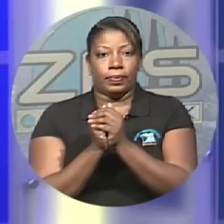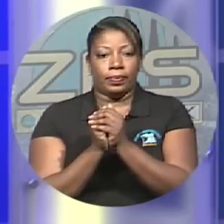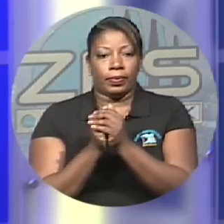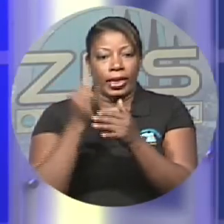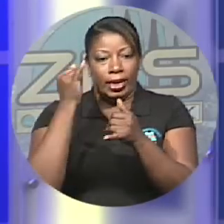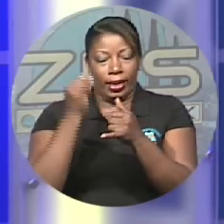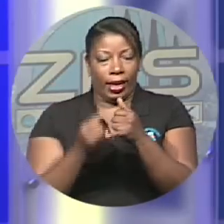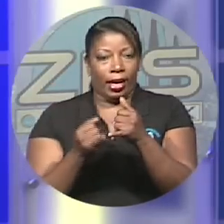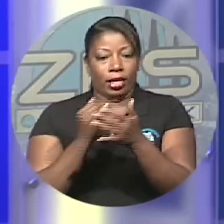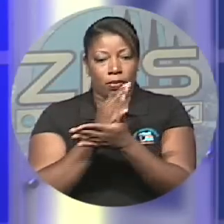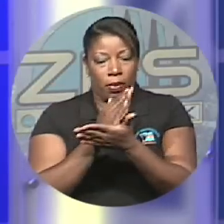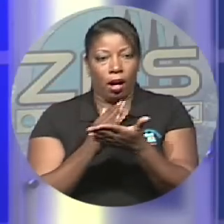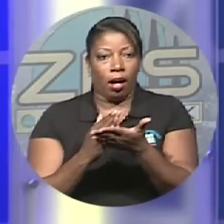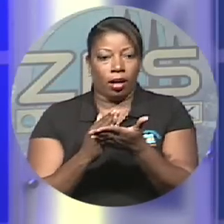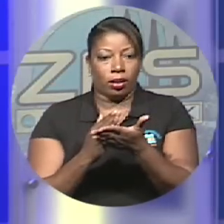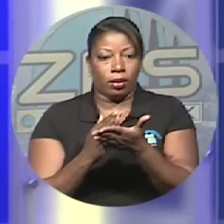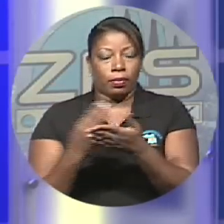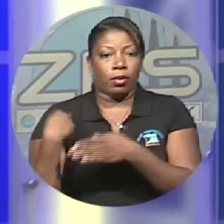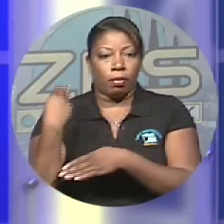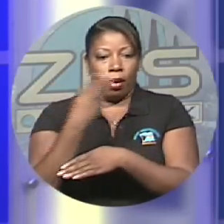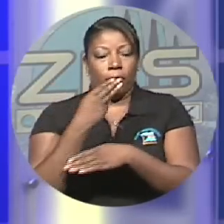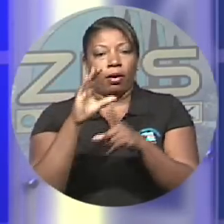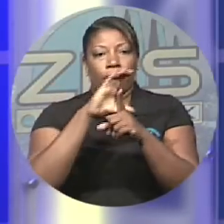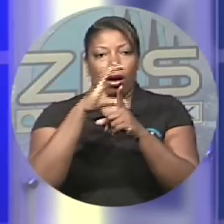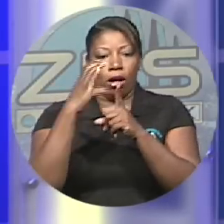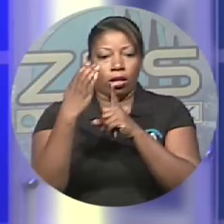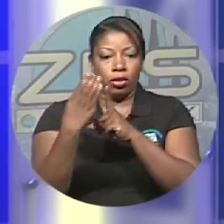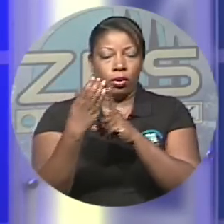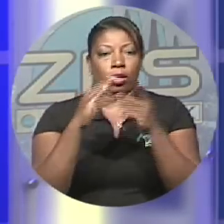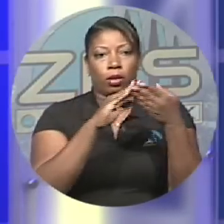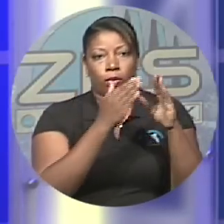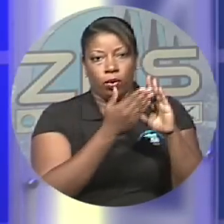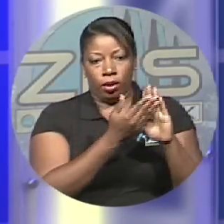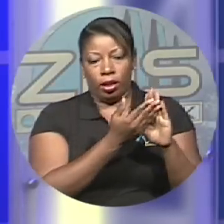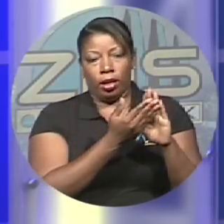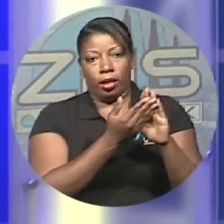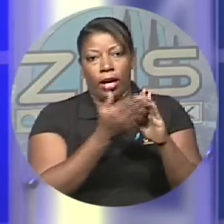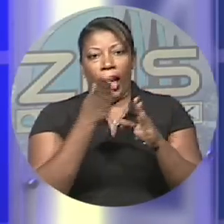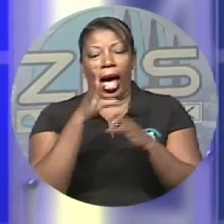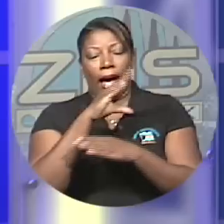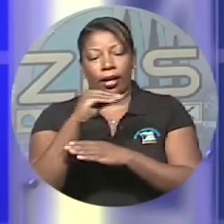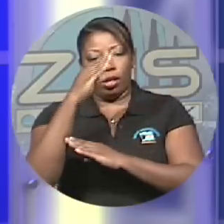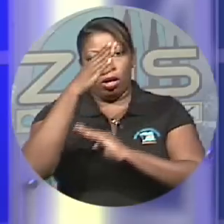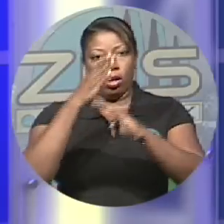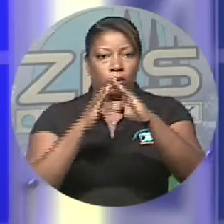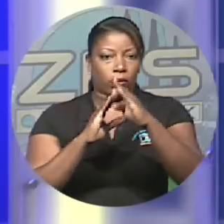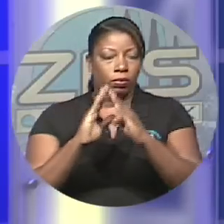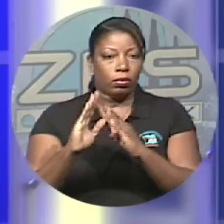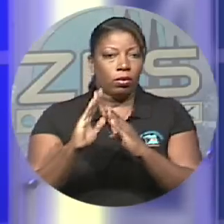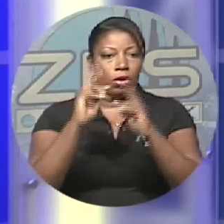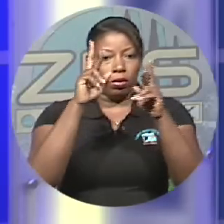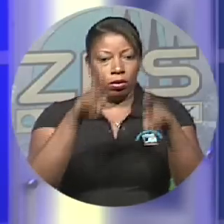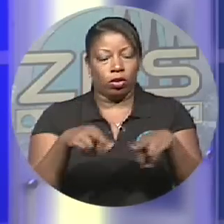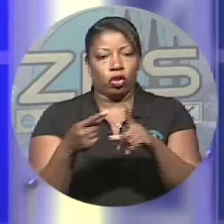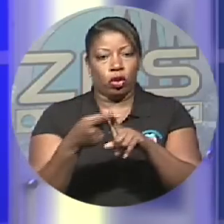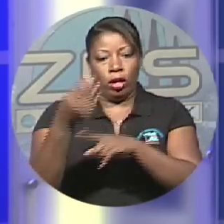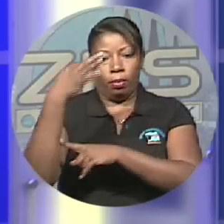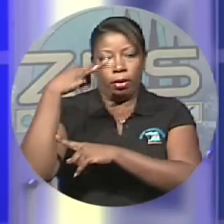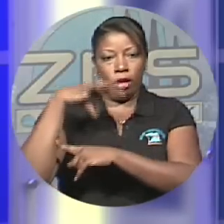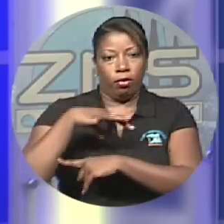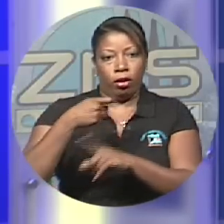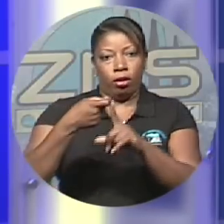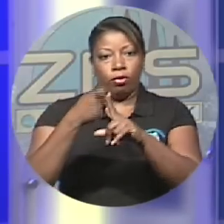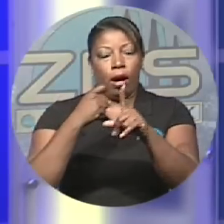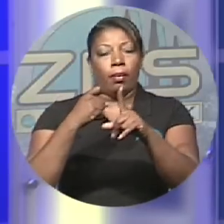And finally, in this portion of the news, members of the cultural community, along with local martial artists and residents, to benefit from performances